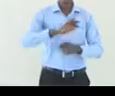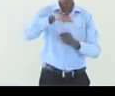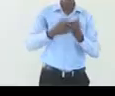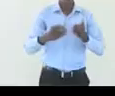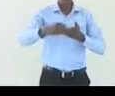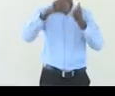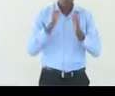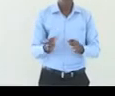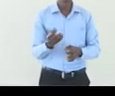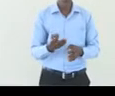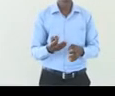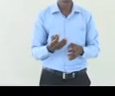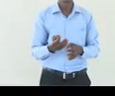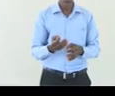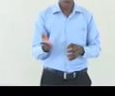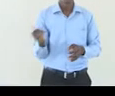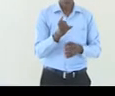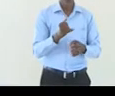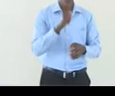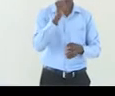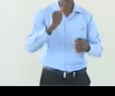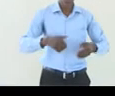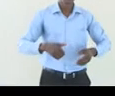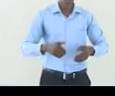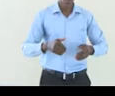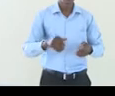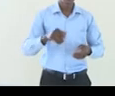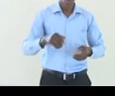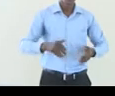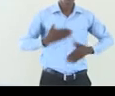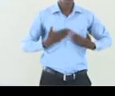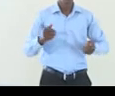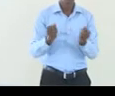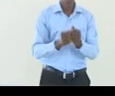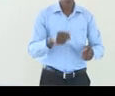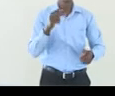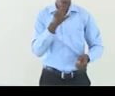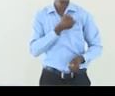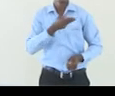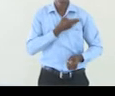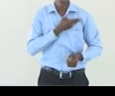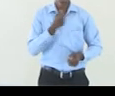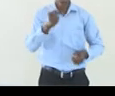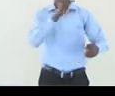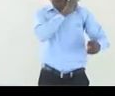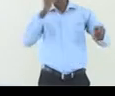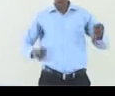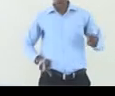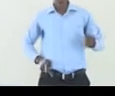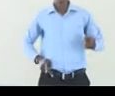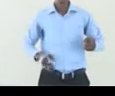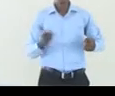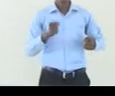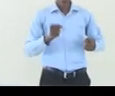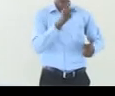All the leaders of the society were enriched at the prophecy of Jeremiah. The king was enriched.